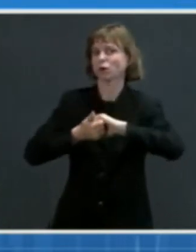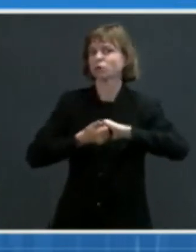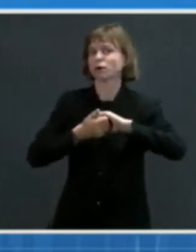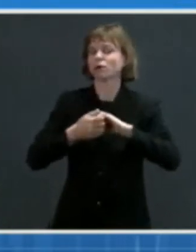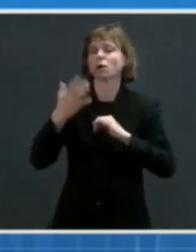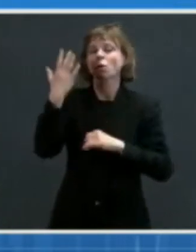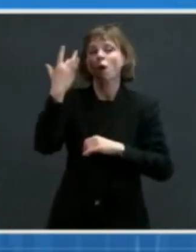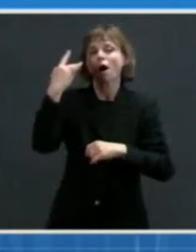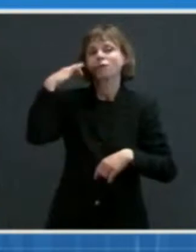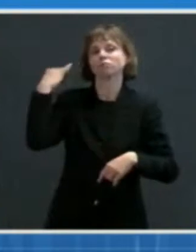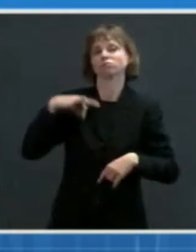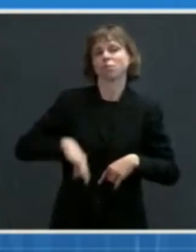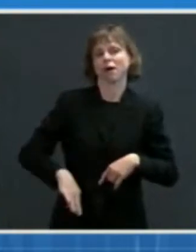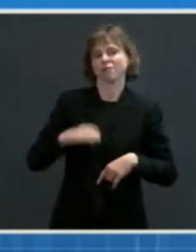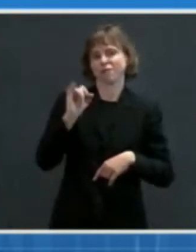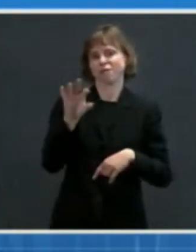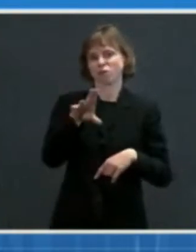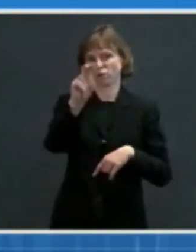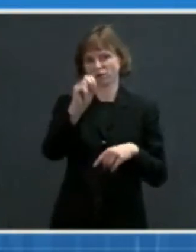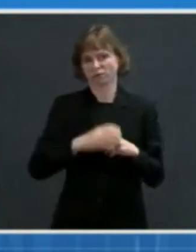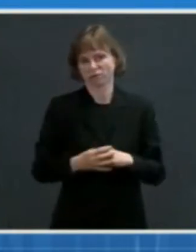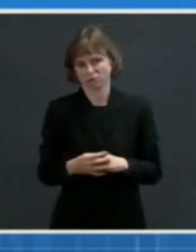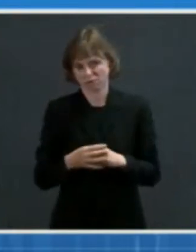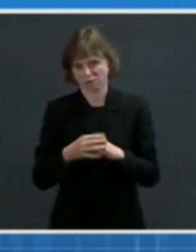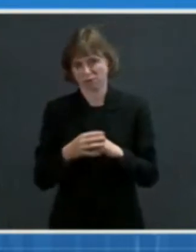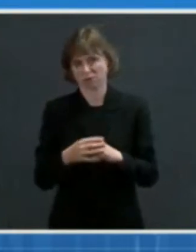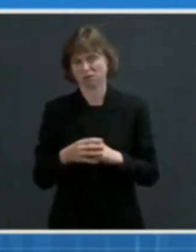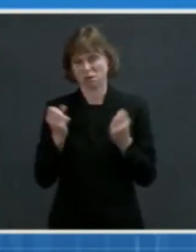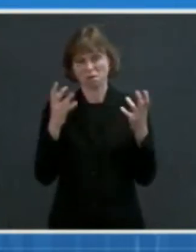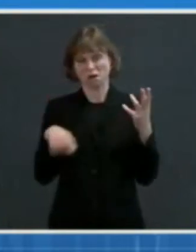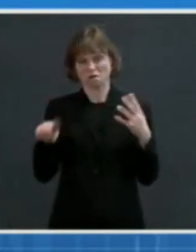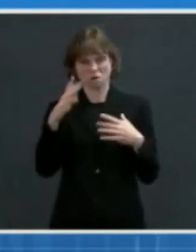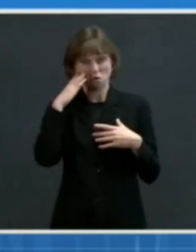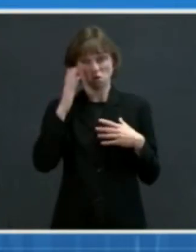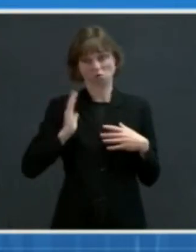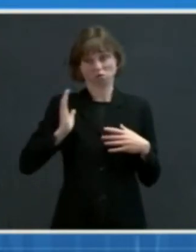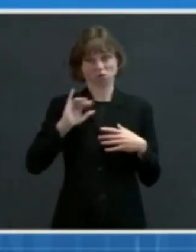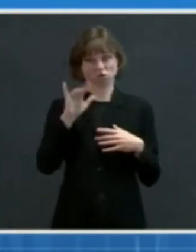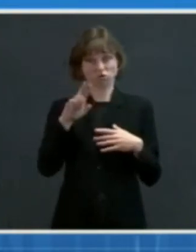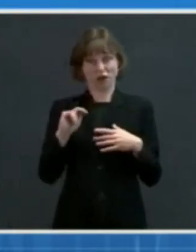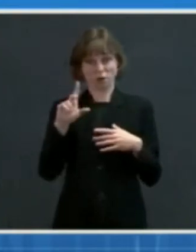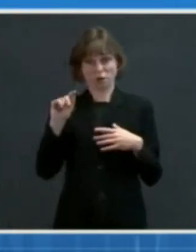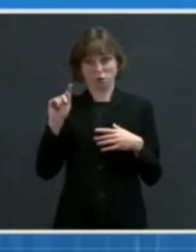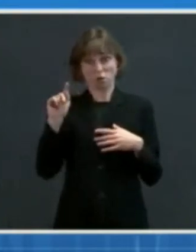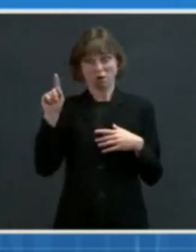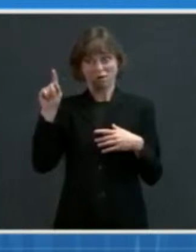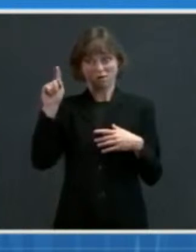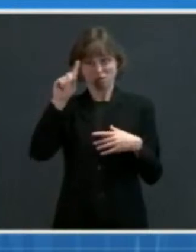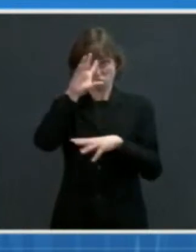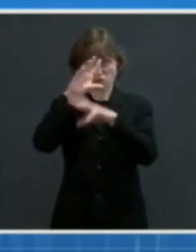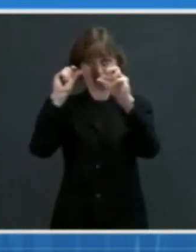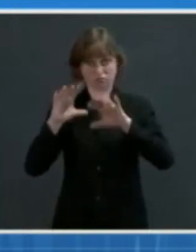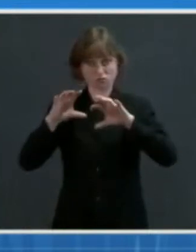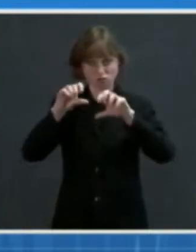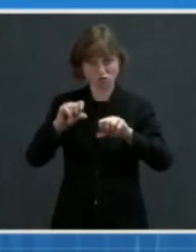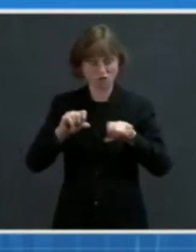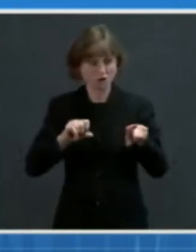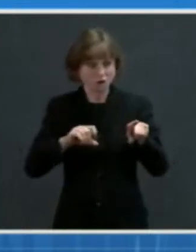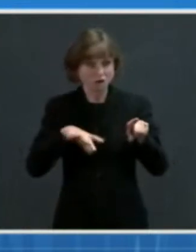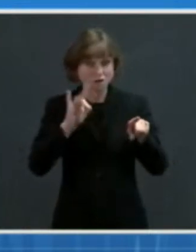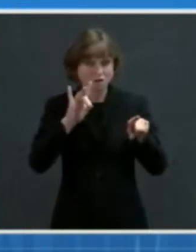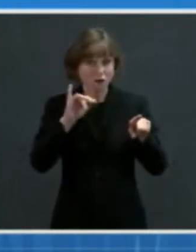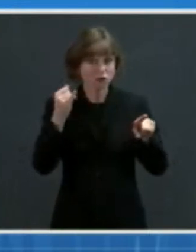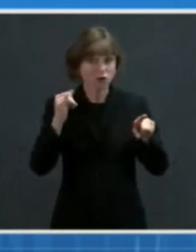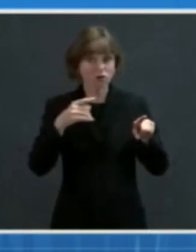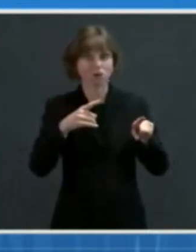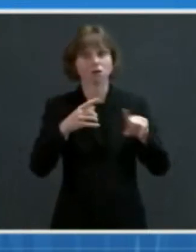country. As many of you know, when we arrived in office on January 20th, we learned from Johnson & Johnson that